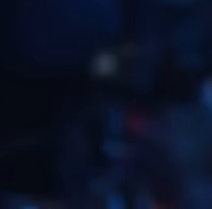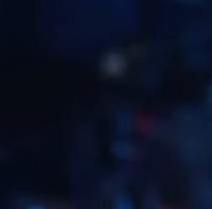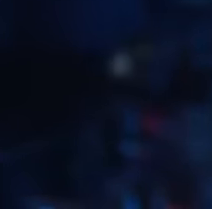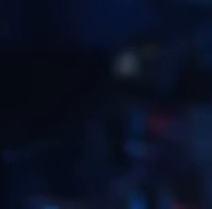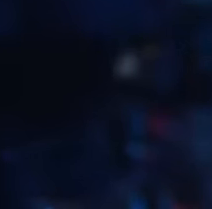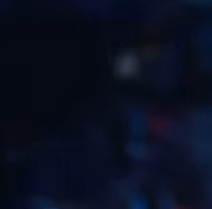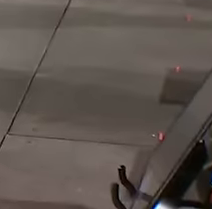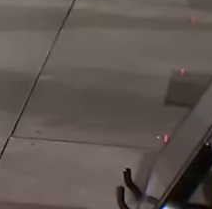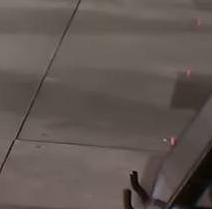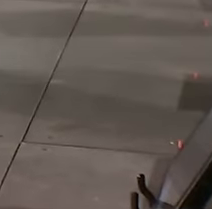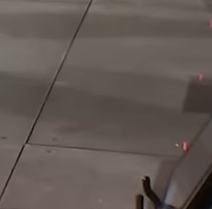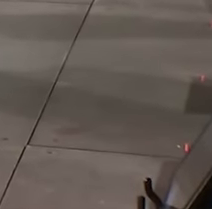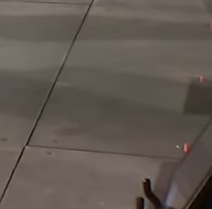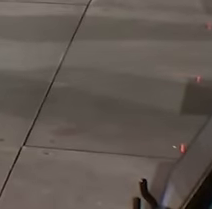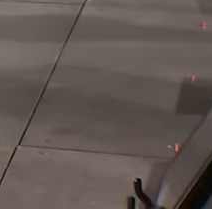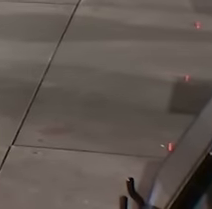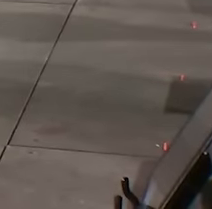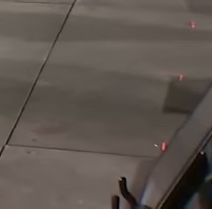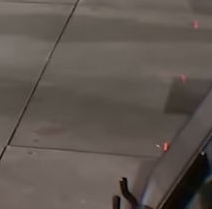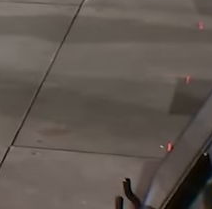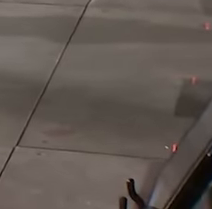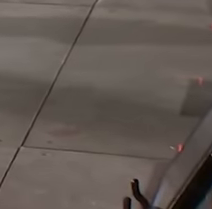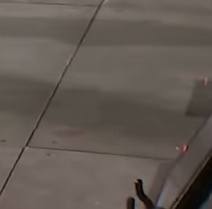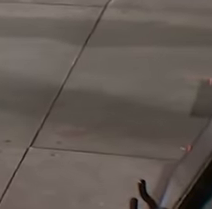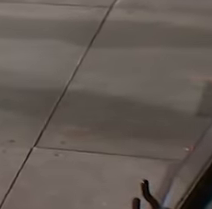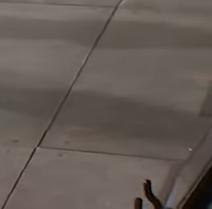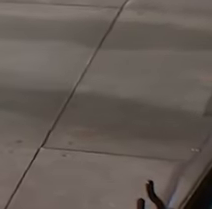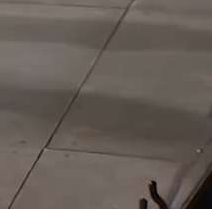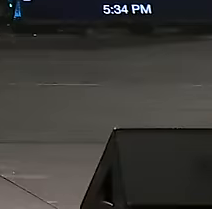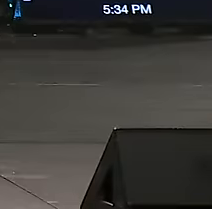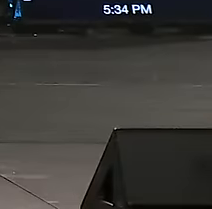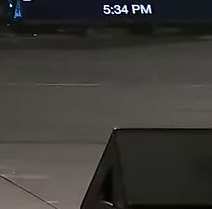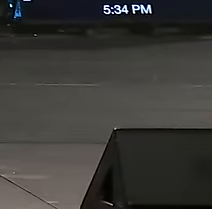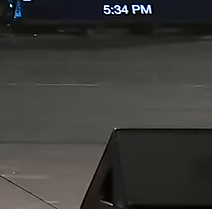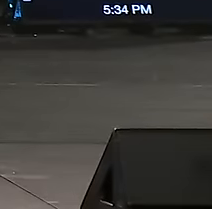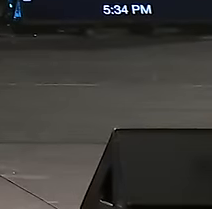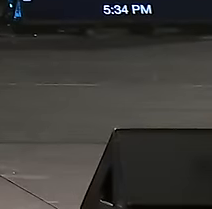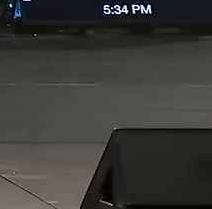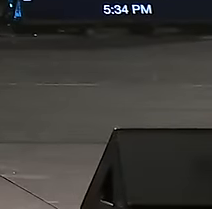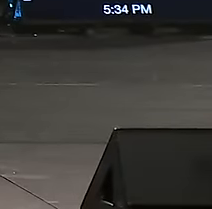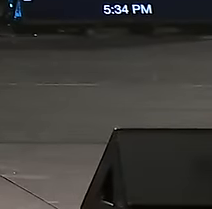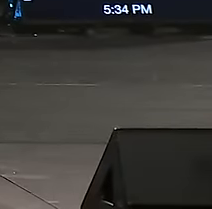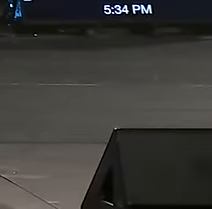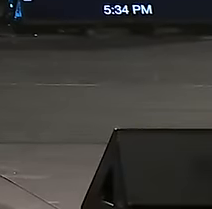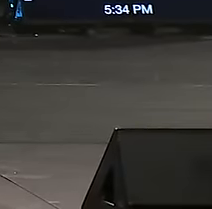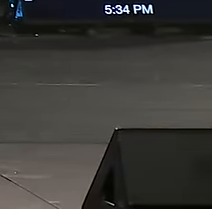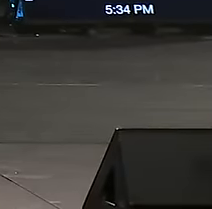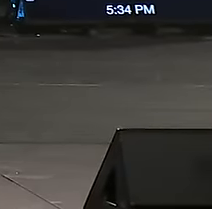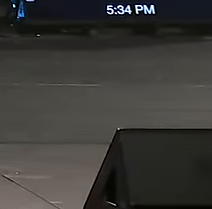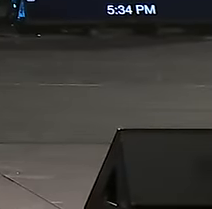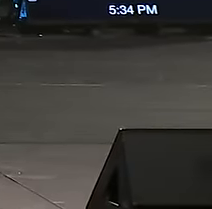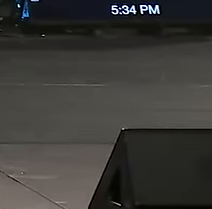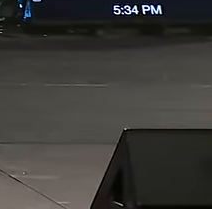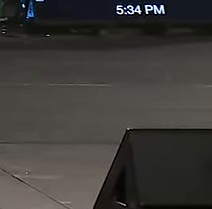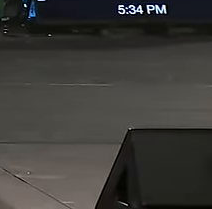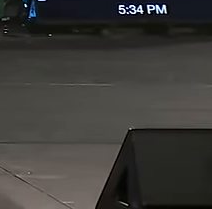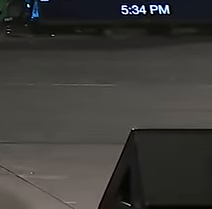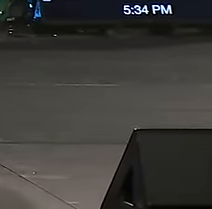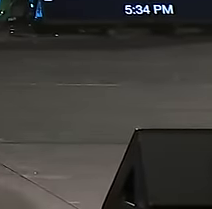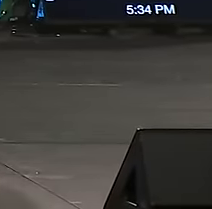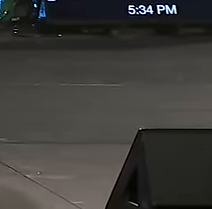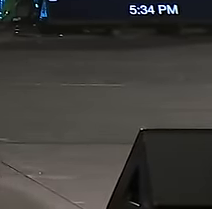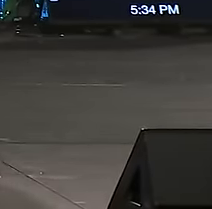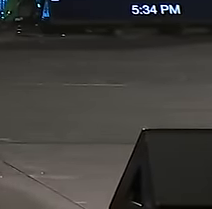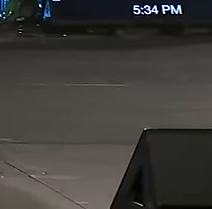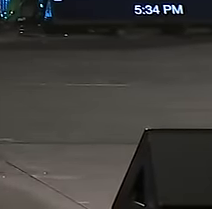tuning in throughout the world. Y paz de Cristo a todos nuestros hermanos que nos acompañan a través del en vivo. Sister Eunice, it's been a blessed